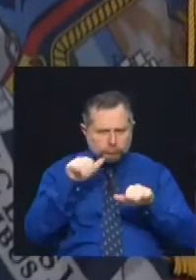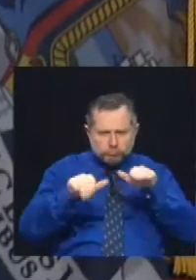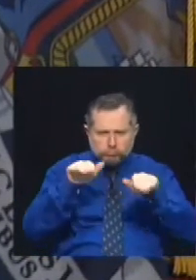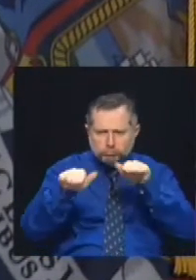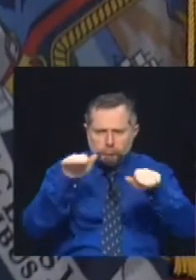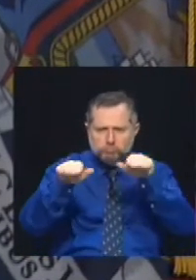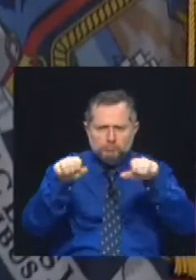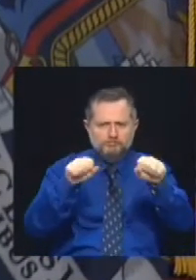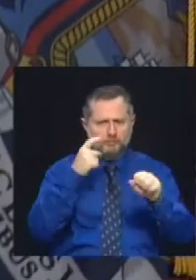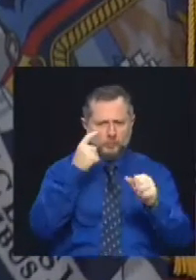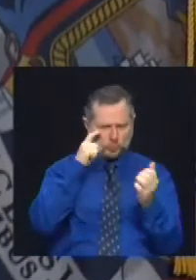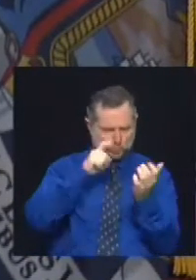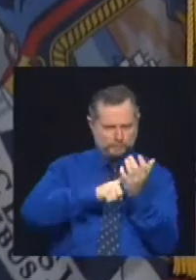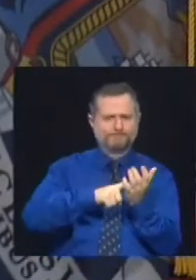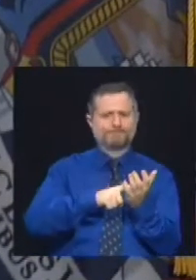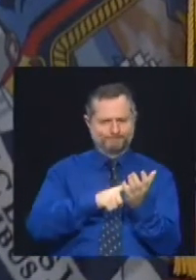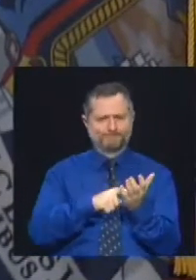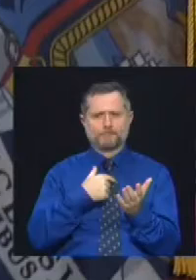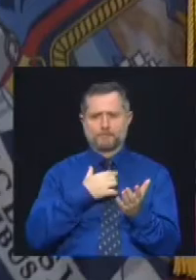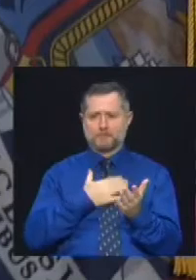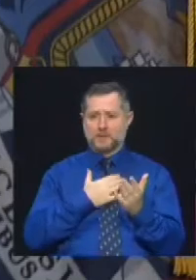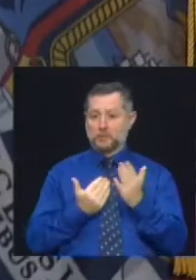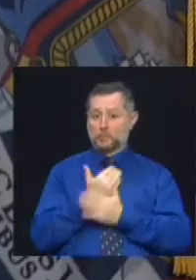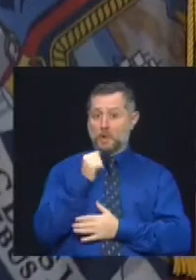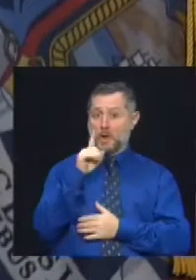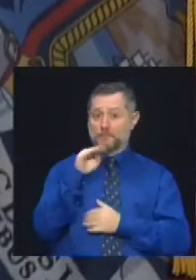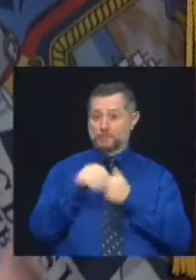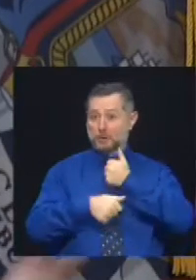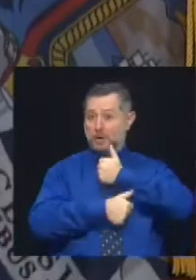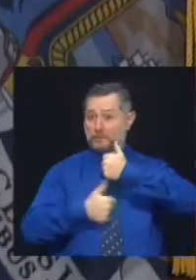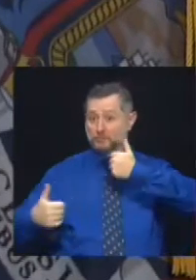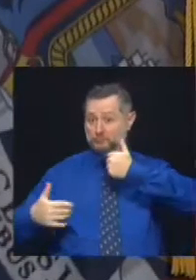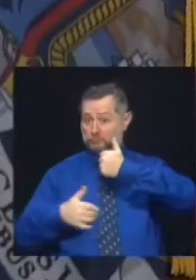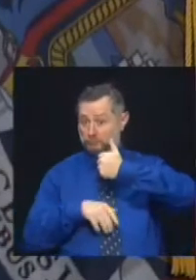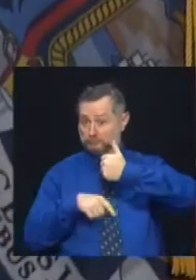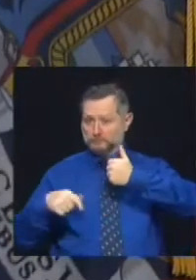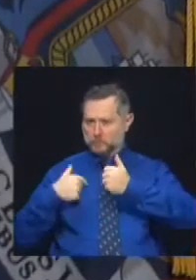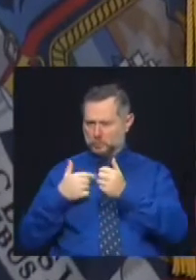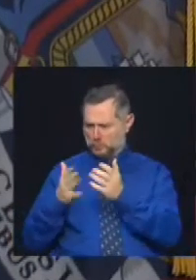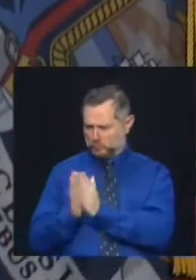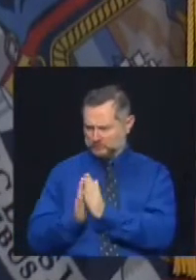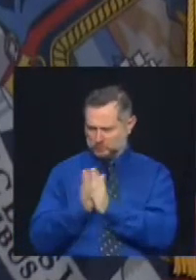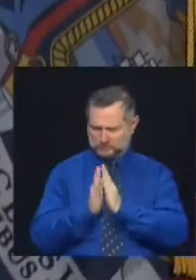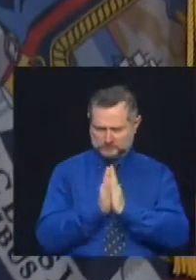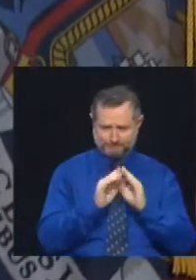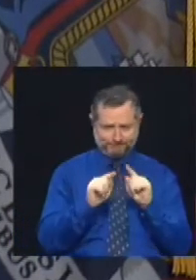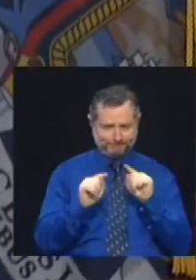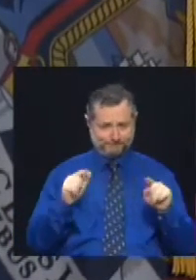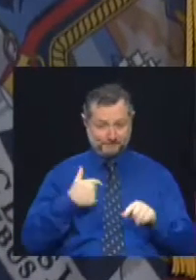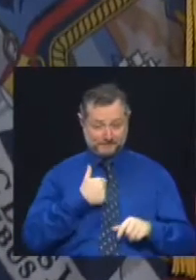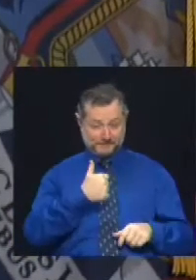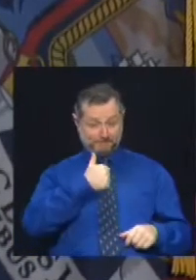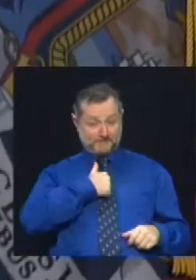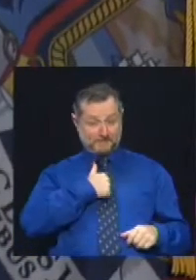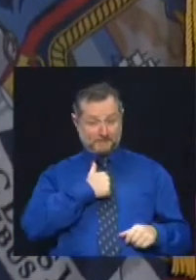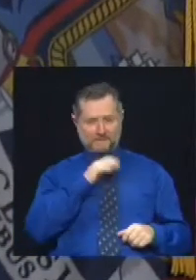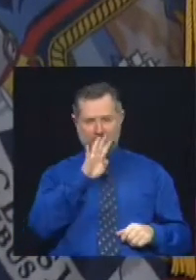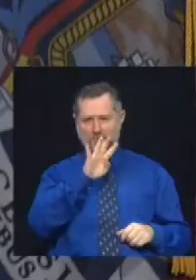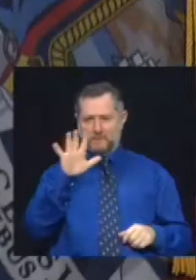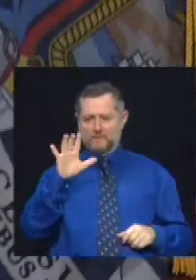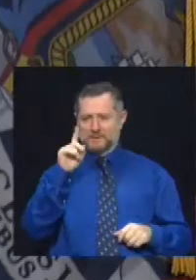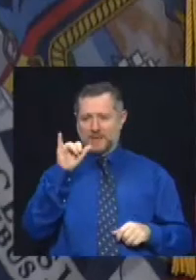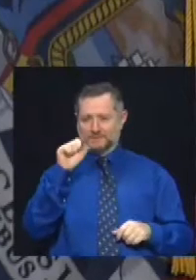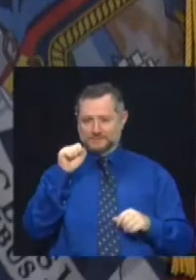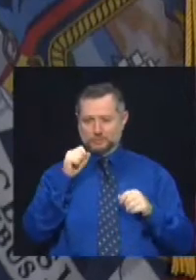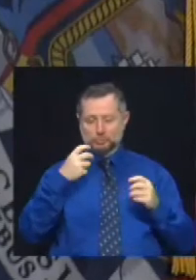members, as time goes on. I've requested and granted myself a 45-day transition period. I think